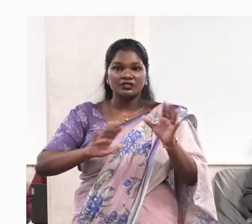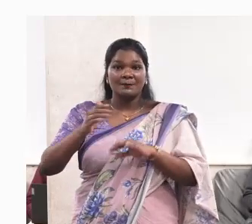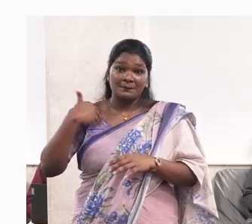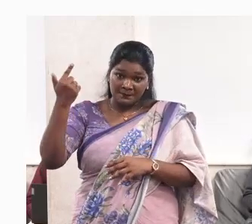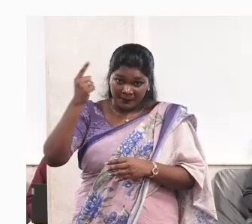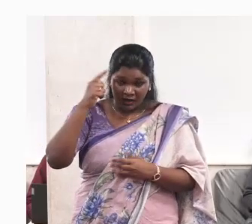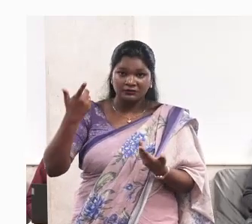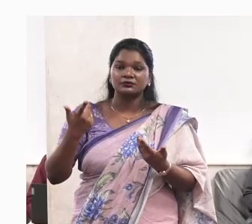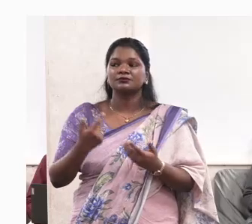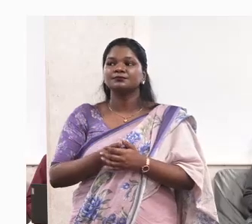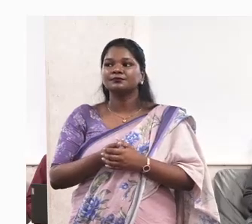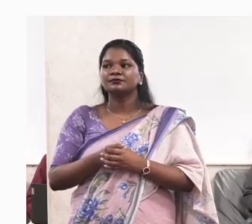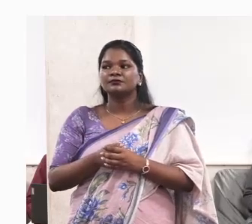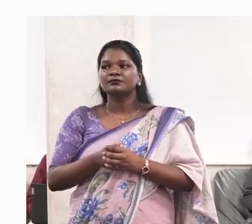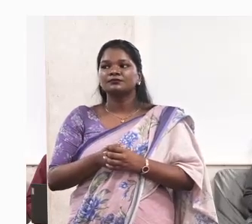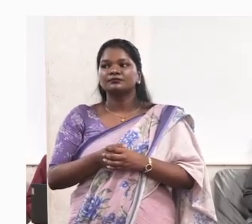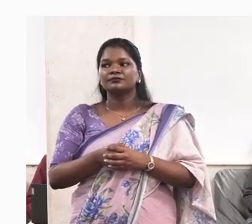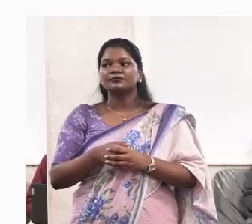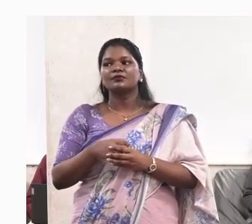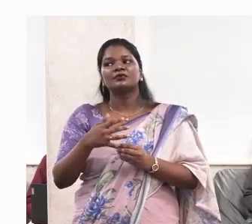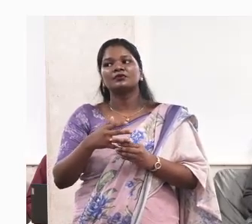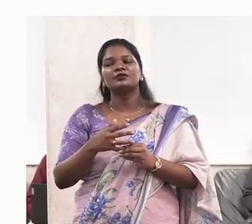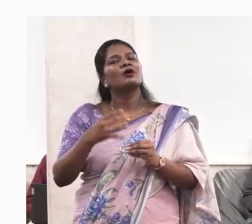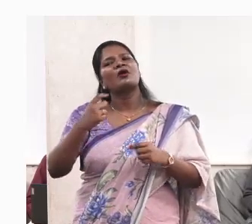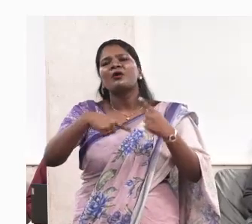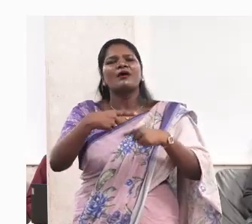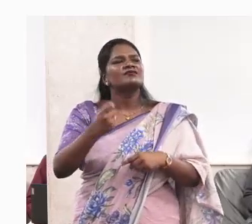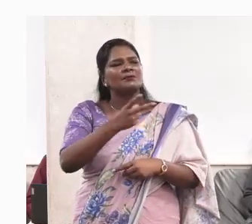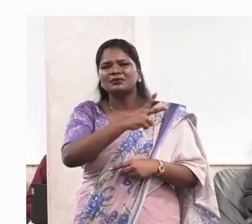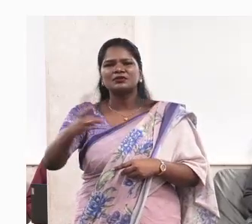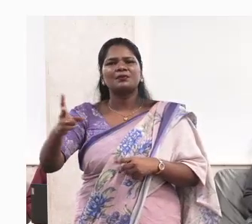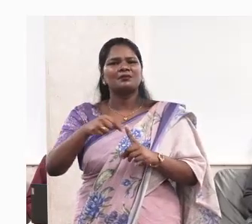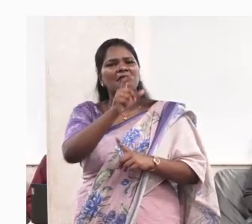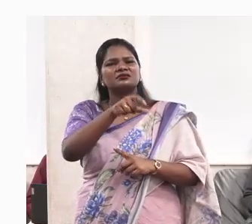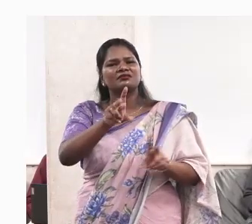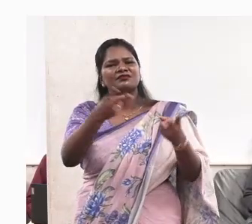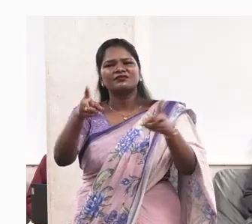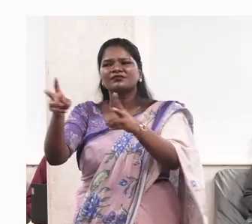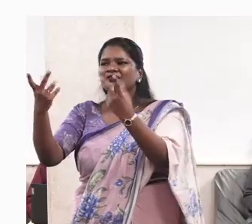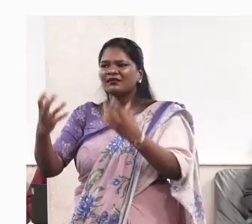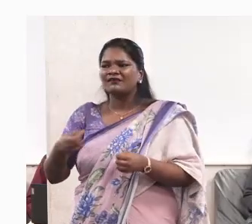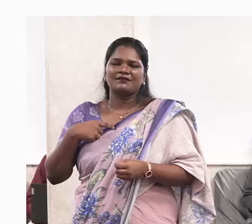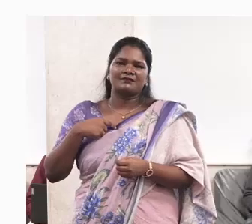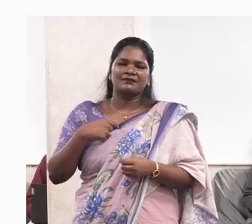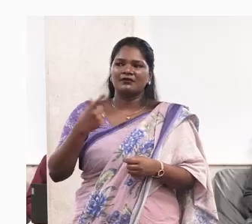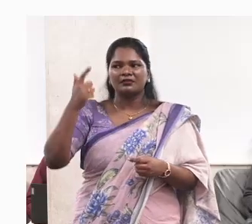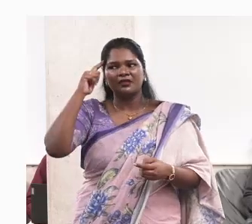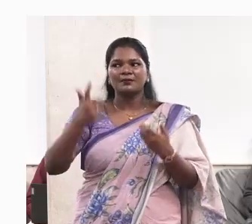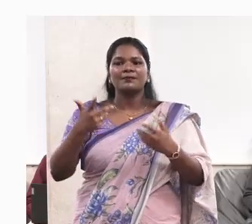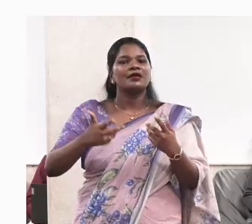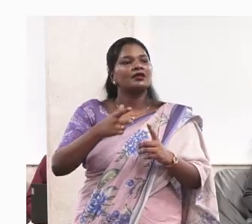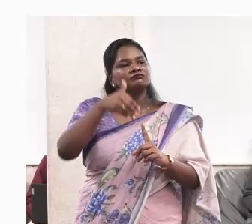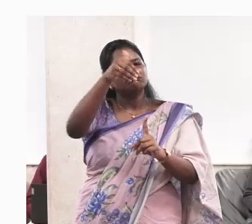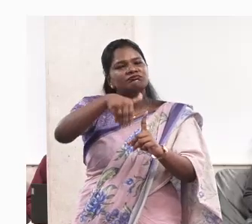mine. But so there's always multiple identities, right, in us. So I think, and there's multiple